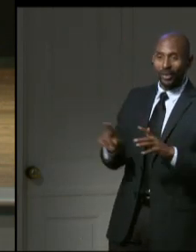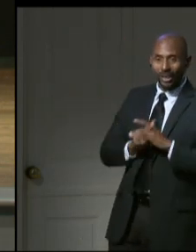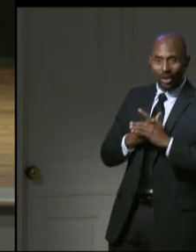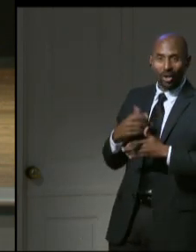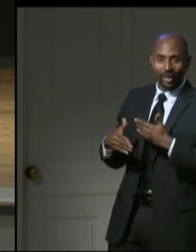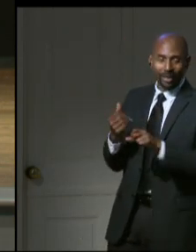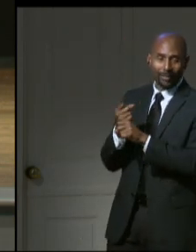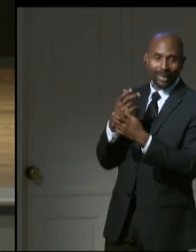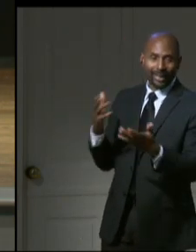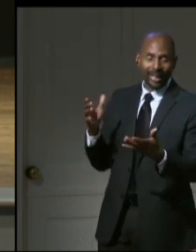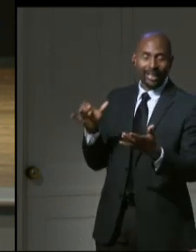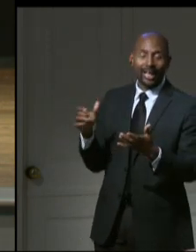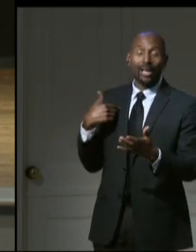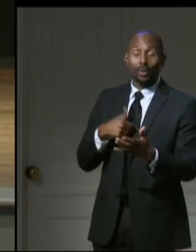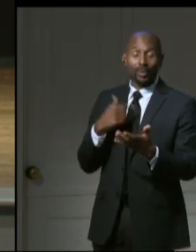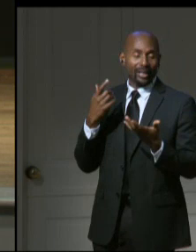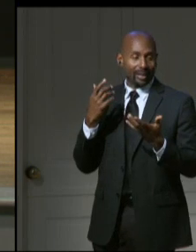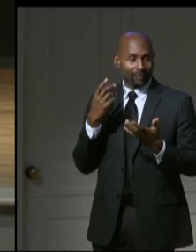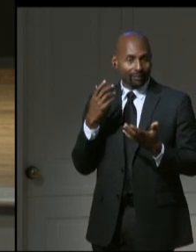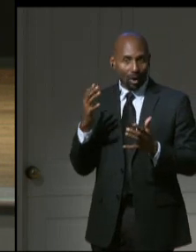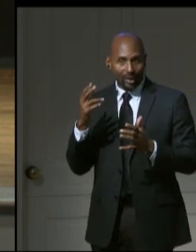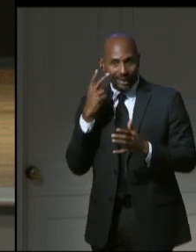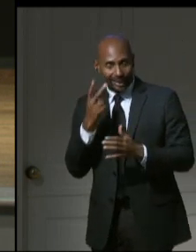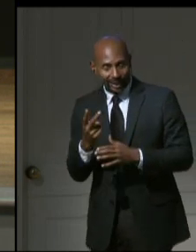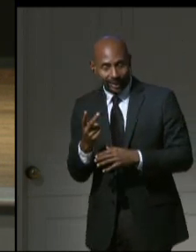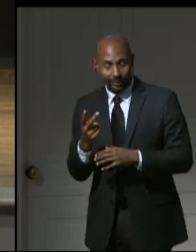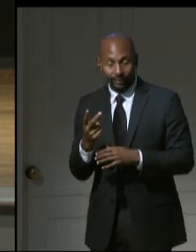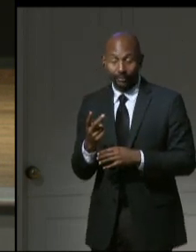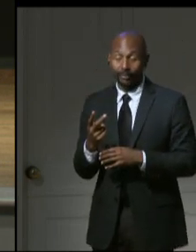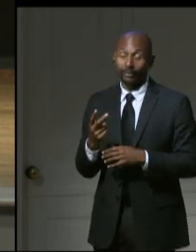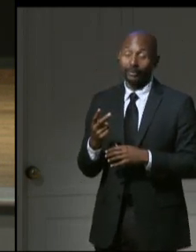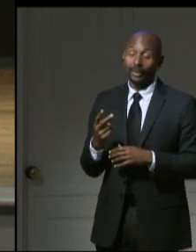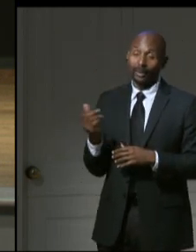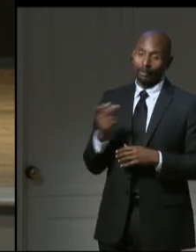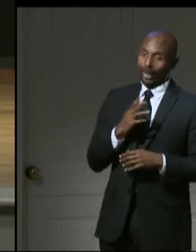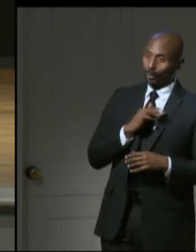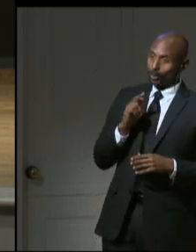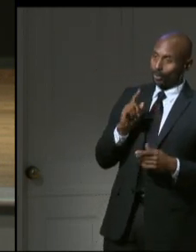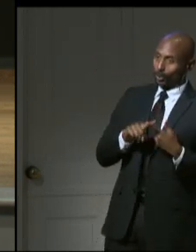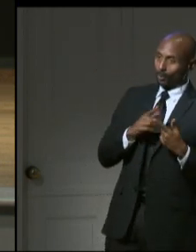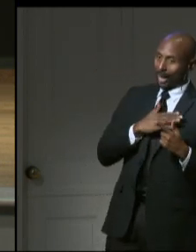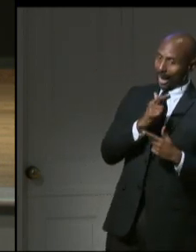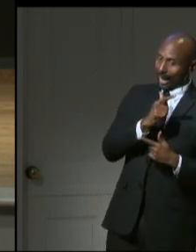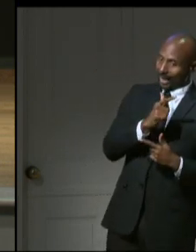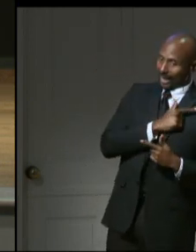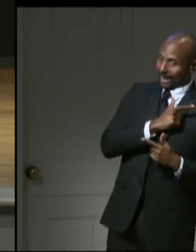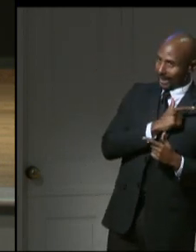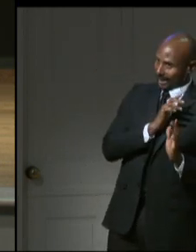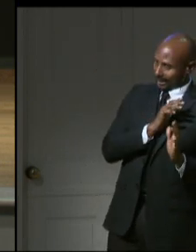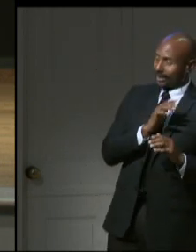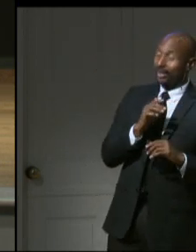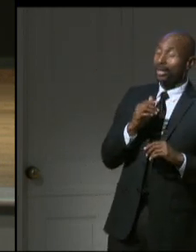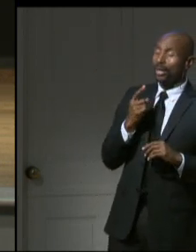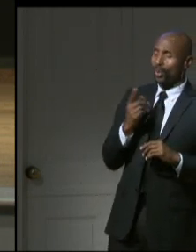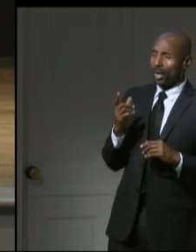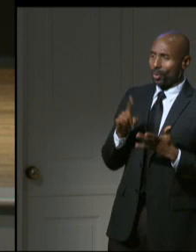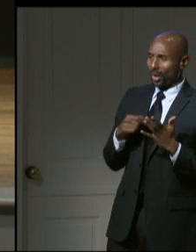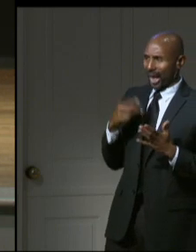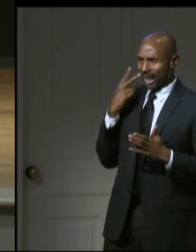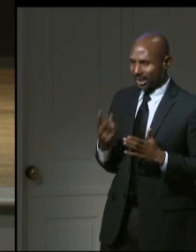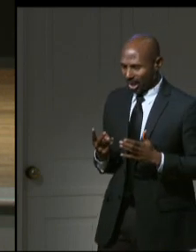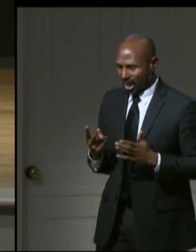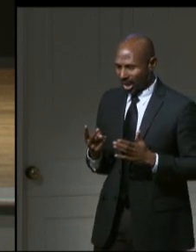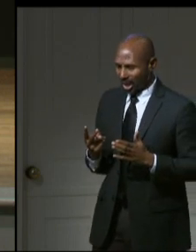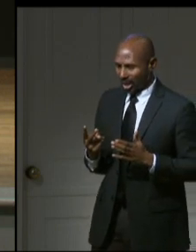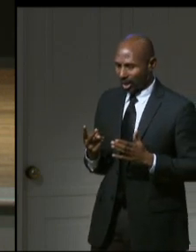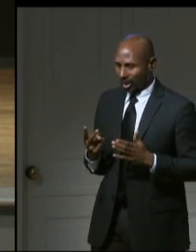have already seen. And my feeling, back to the laziness, is what I saw was stuff that was not going to, as soon as you